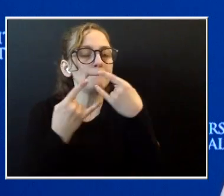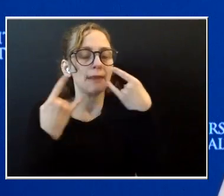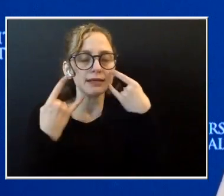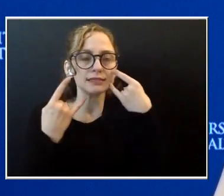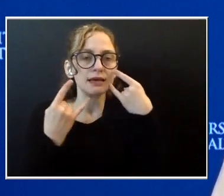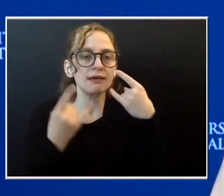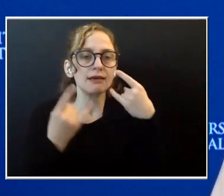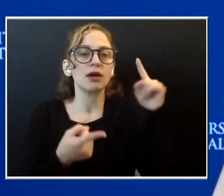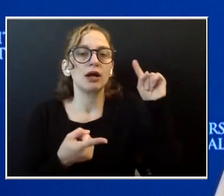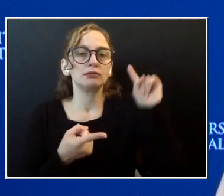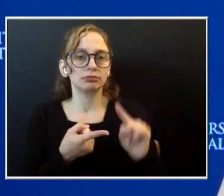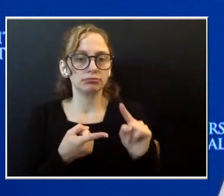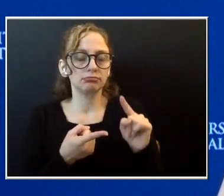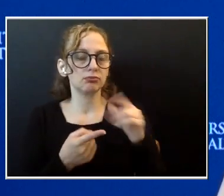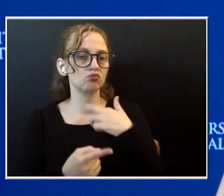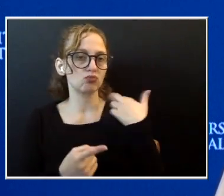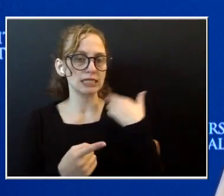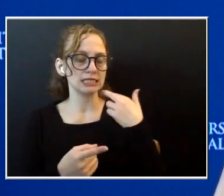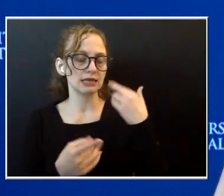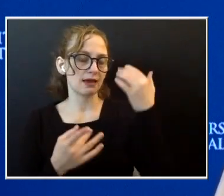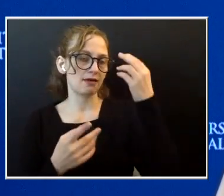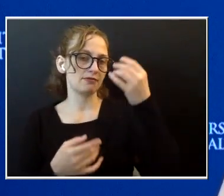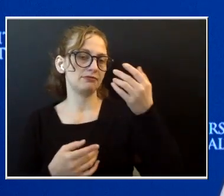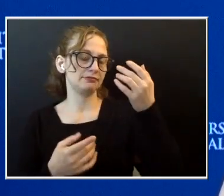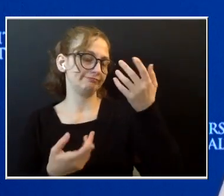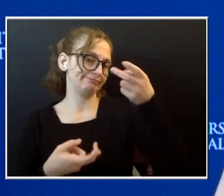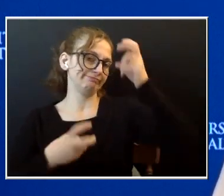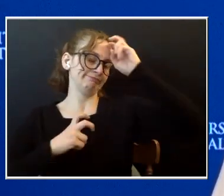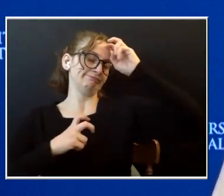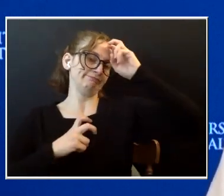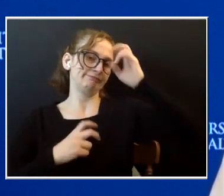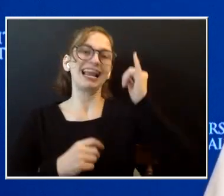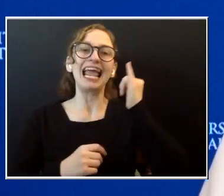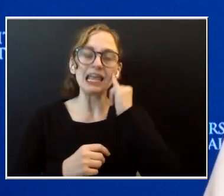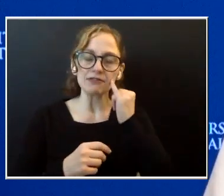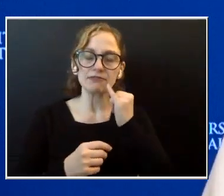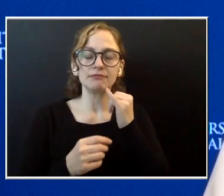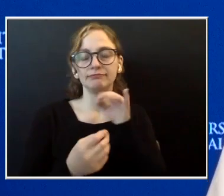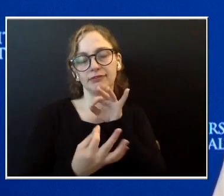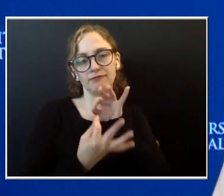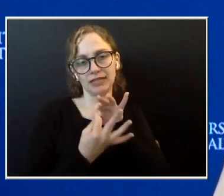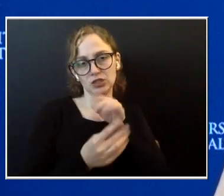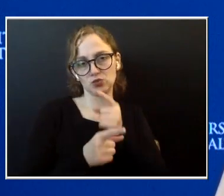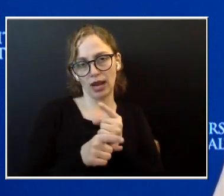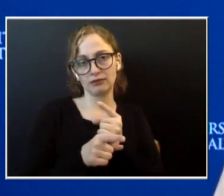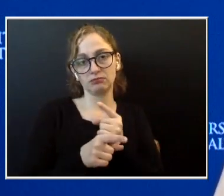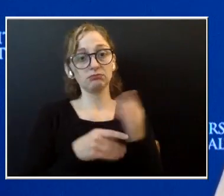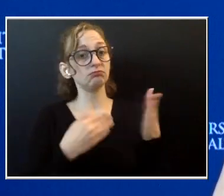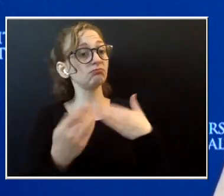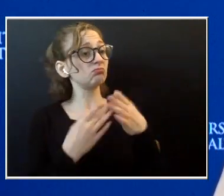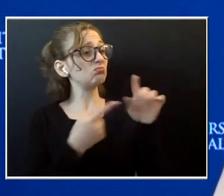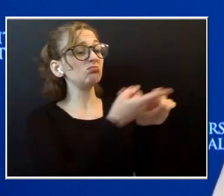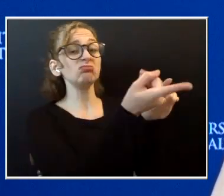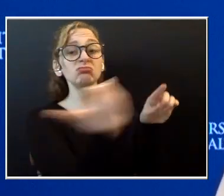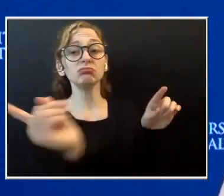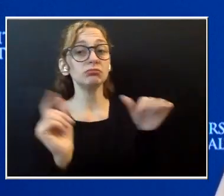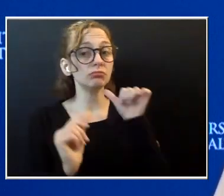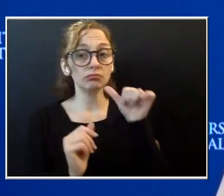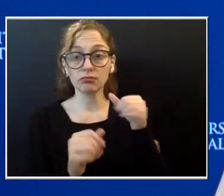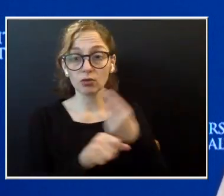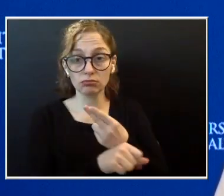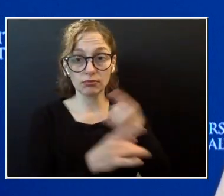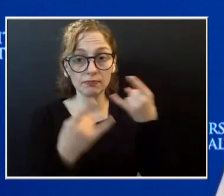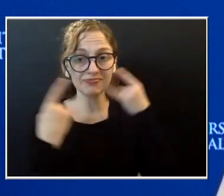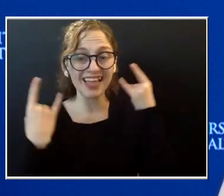of infection to those that wear the mask if it is properly fitting, even if people around you are not wearing it. The other major factor is that